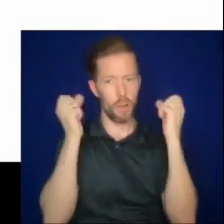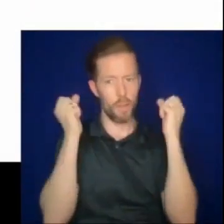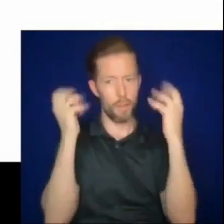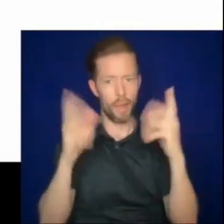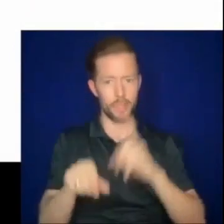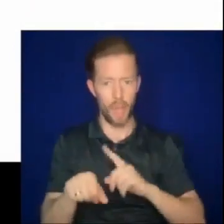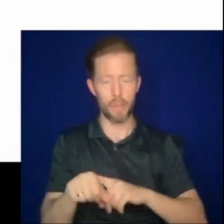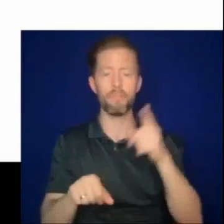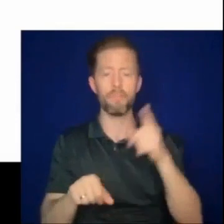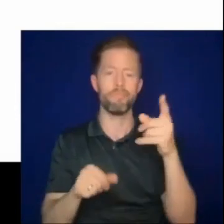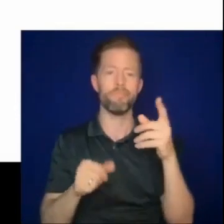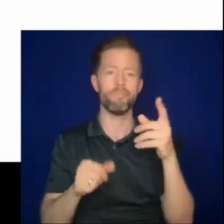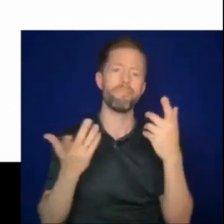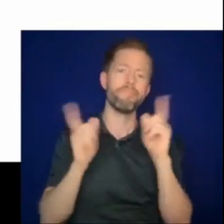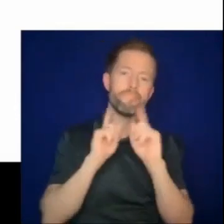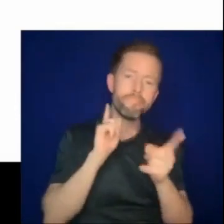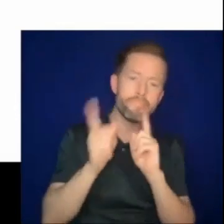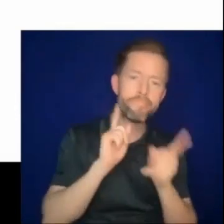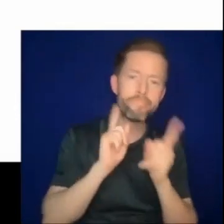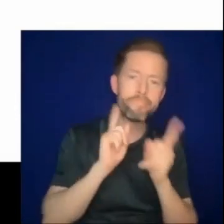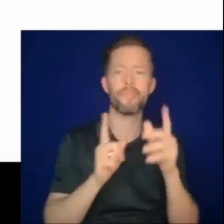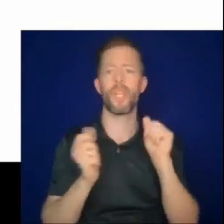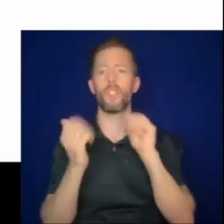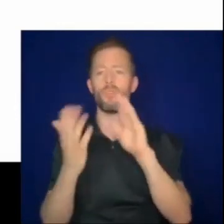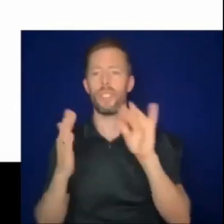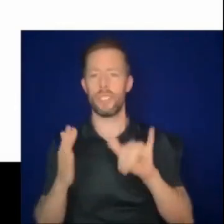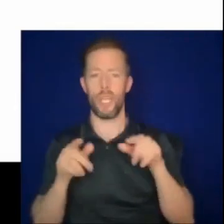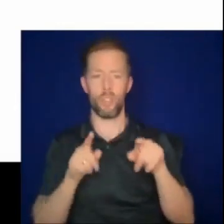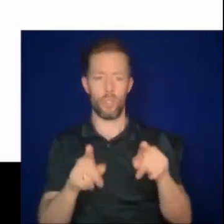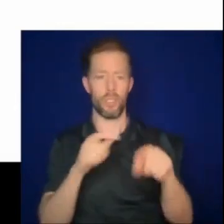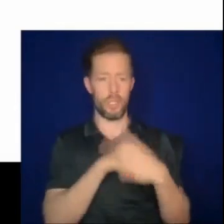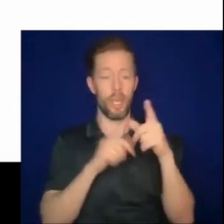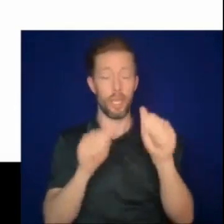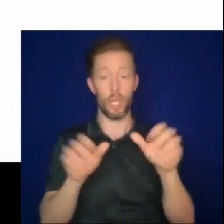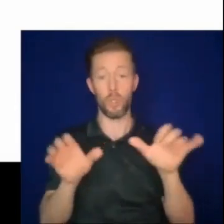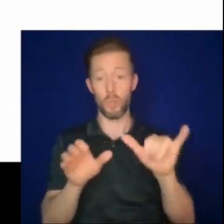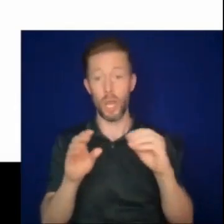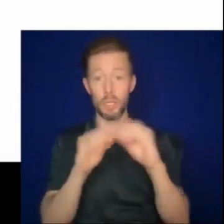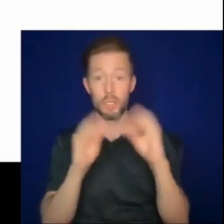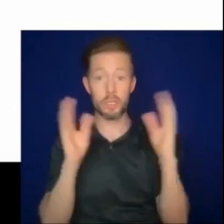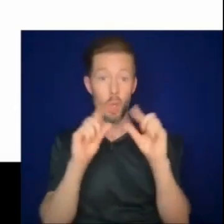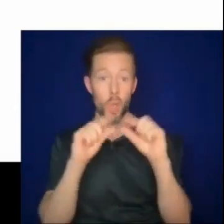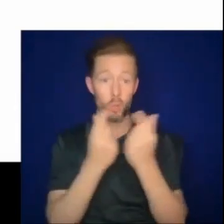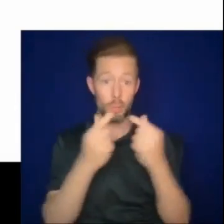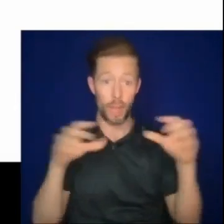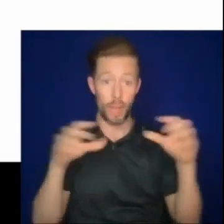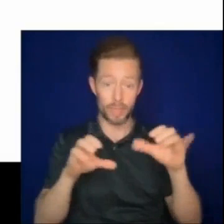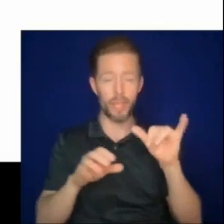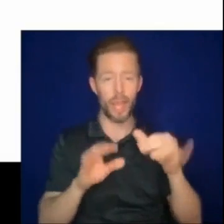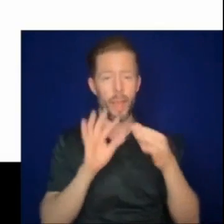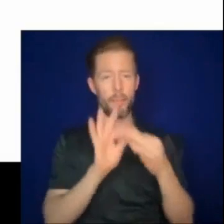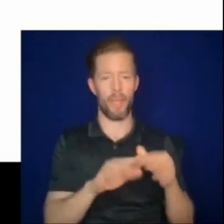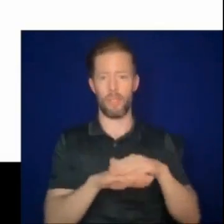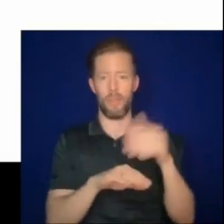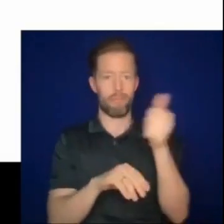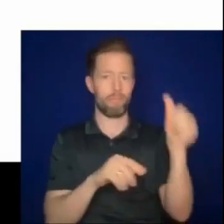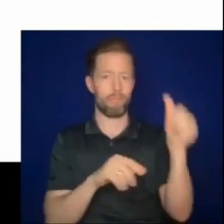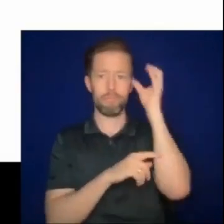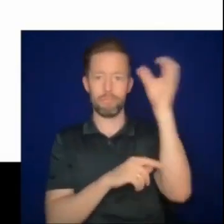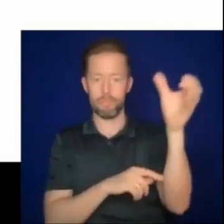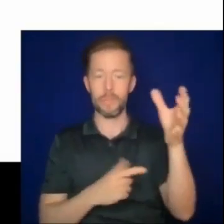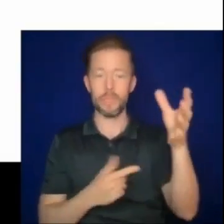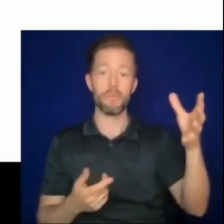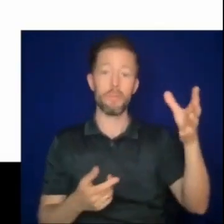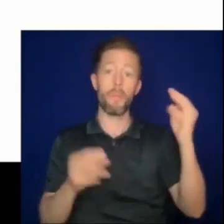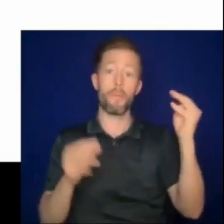because you're going to read the story multiple times, that you kind of talk about it and address it throughout your day. And you can do this in small group activities that are